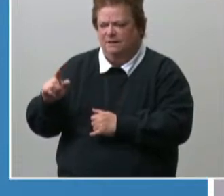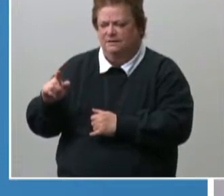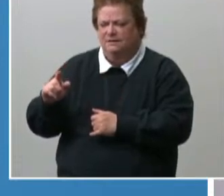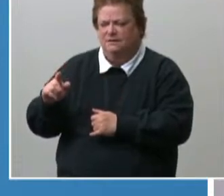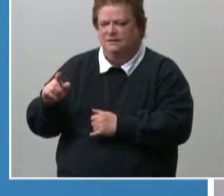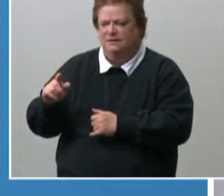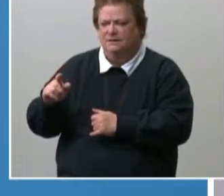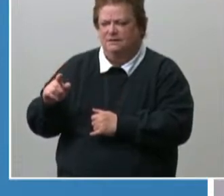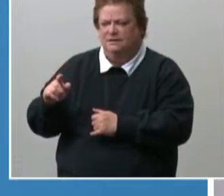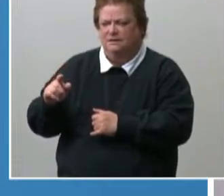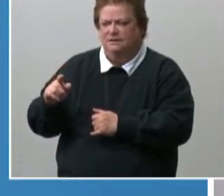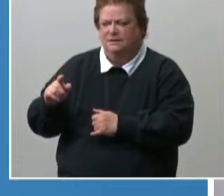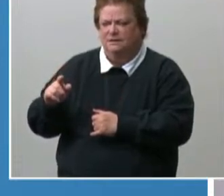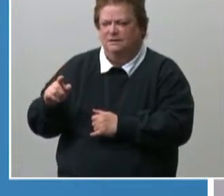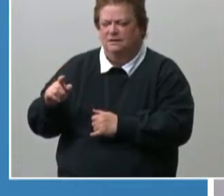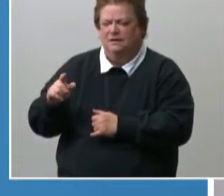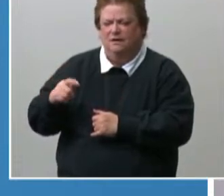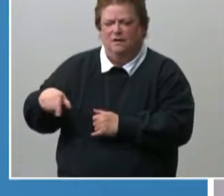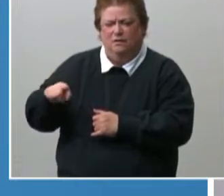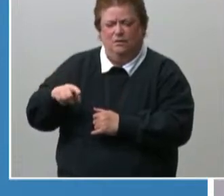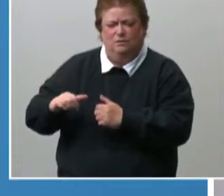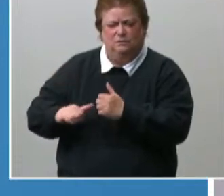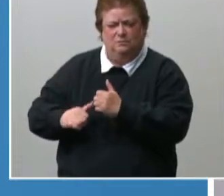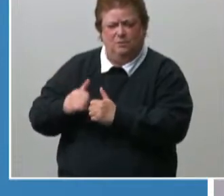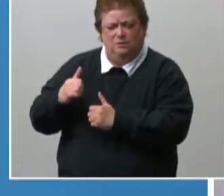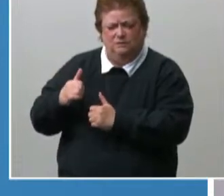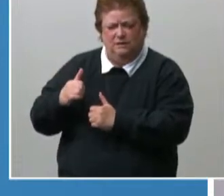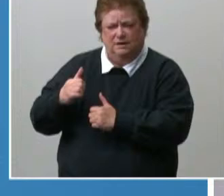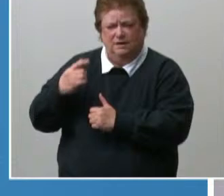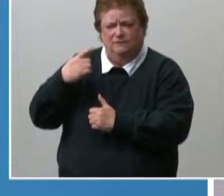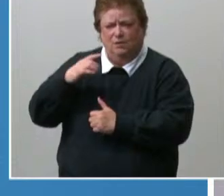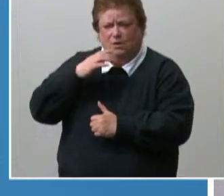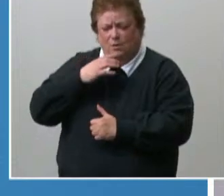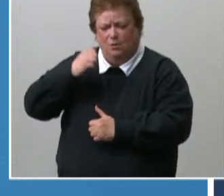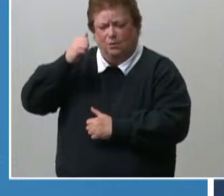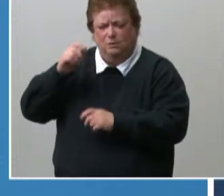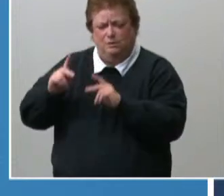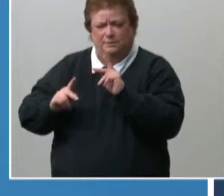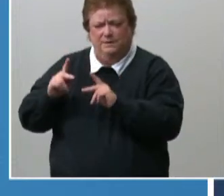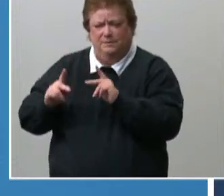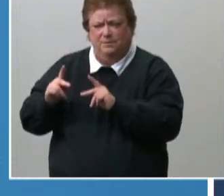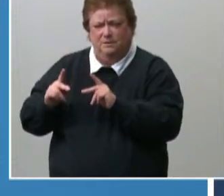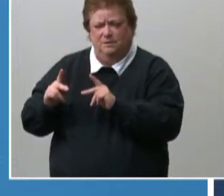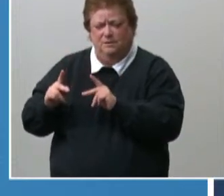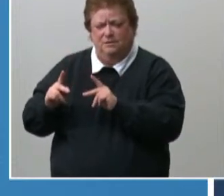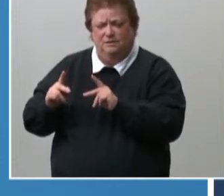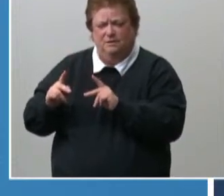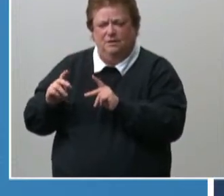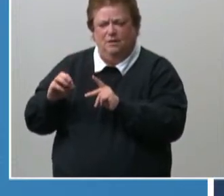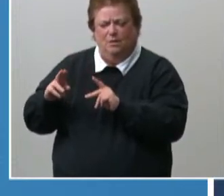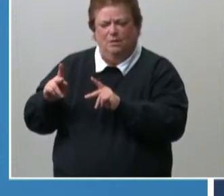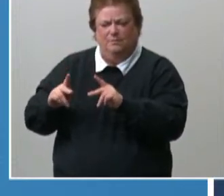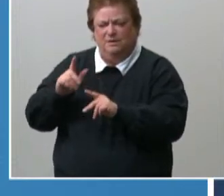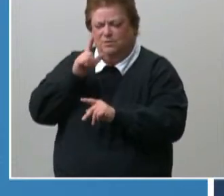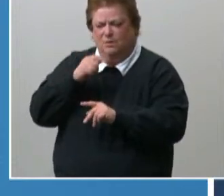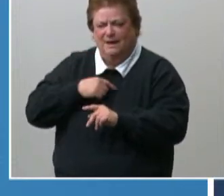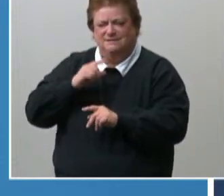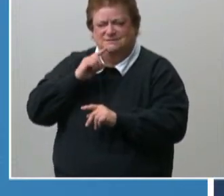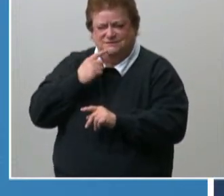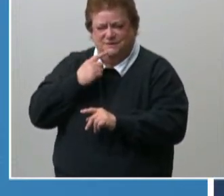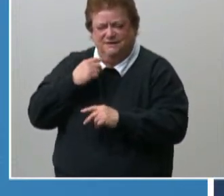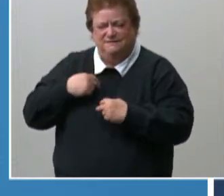those mostly or almost exclusively older people with or people with serious health